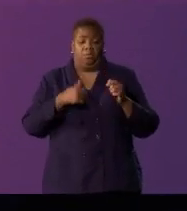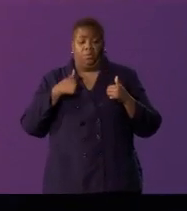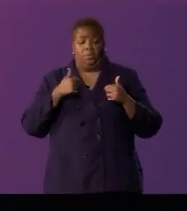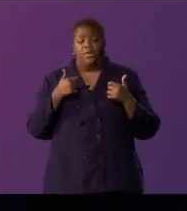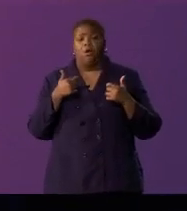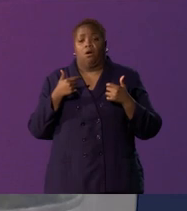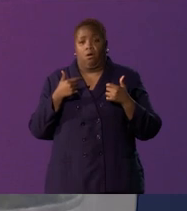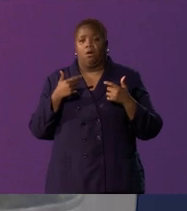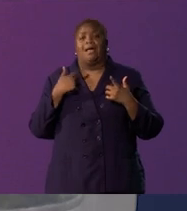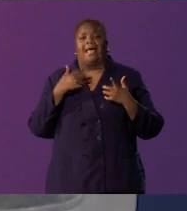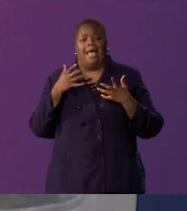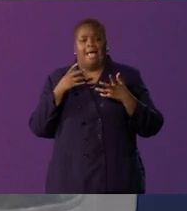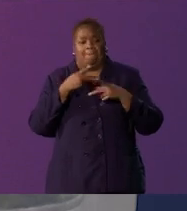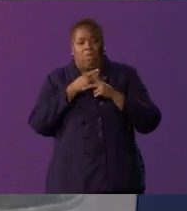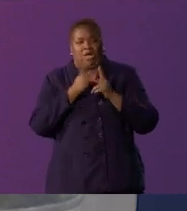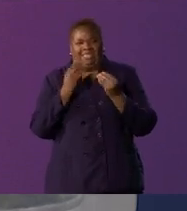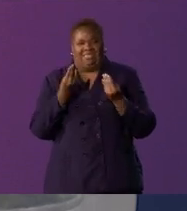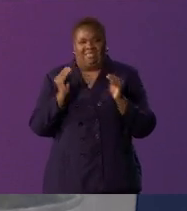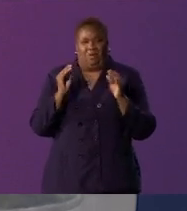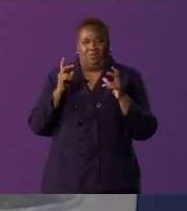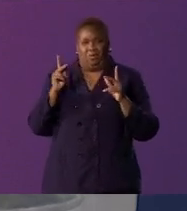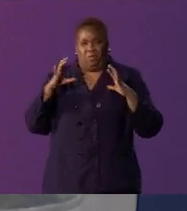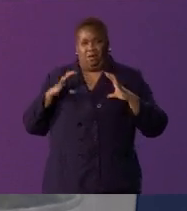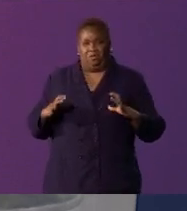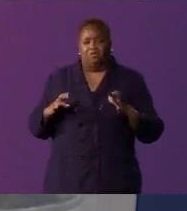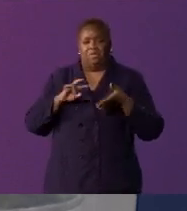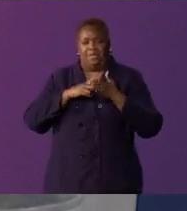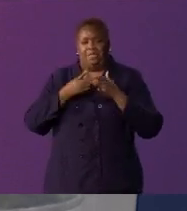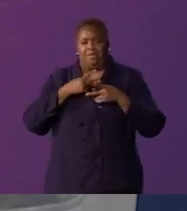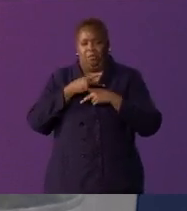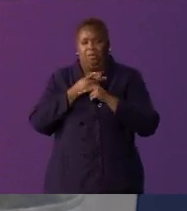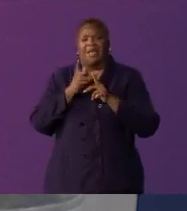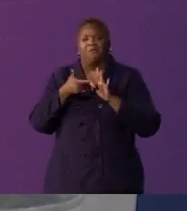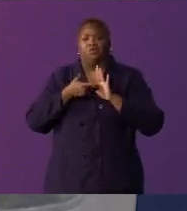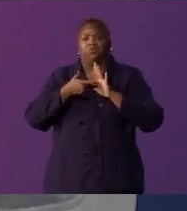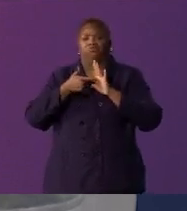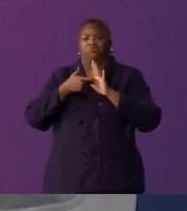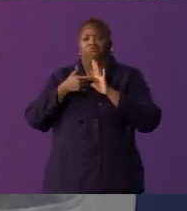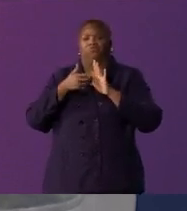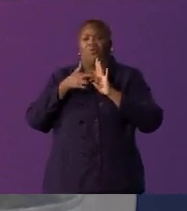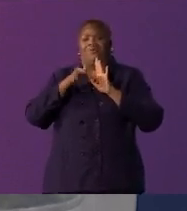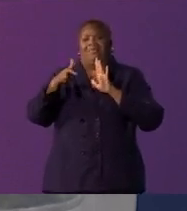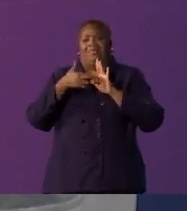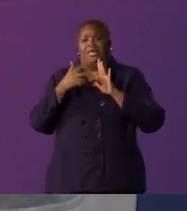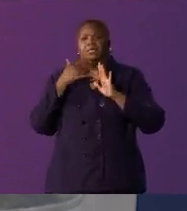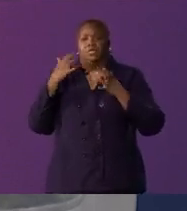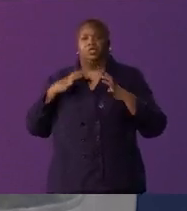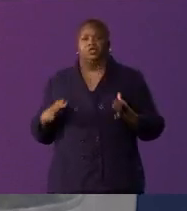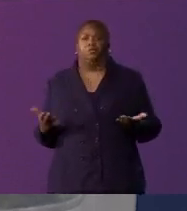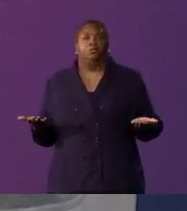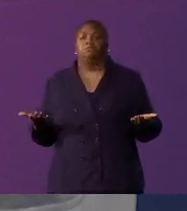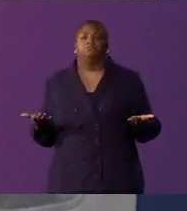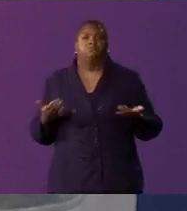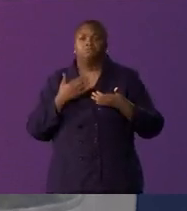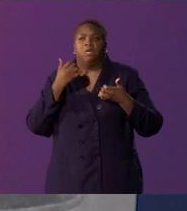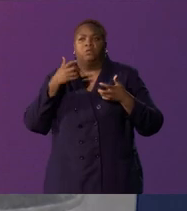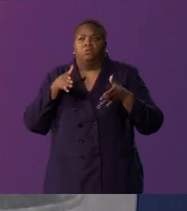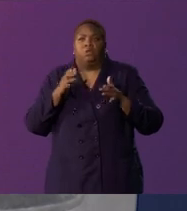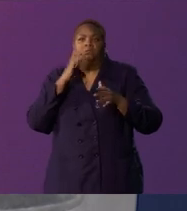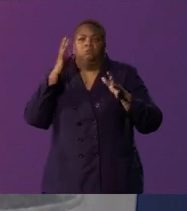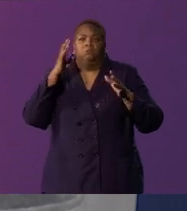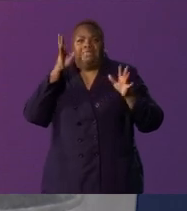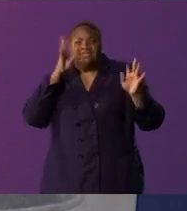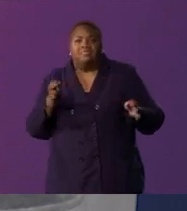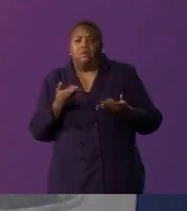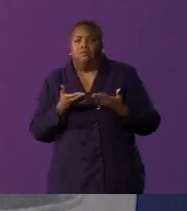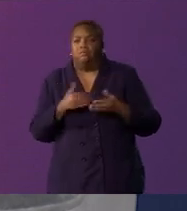products company, our employee base had to reflect the consumer base. Okay, that's the best way to make decisions. And then we